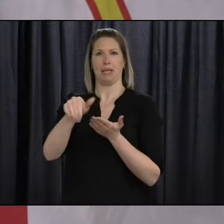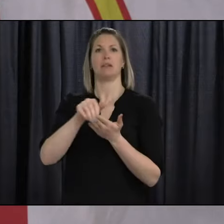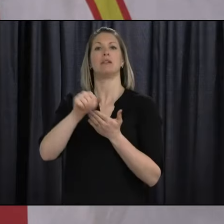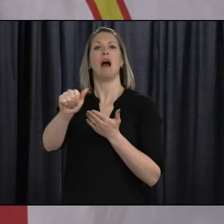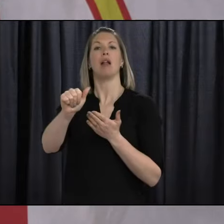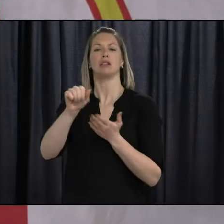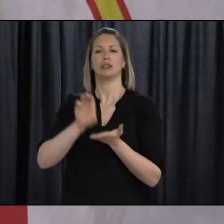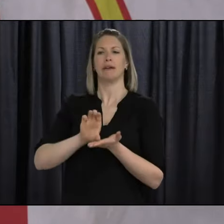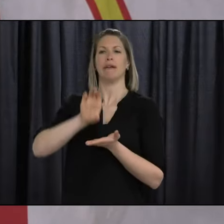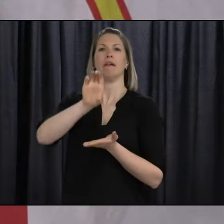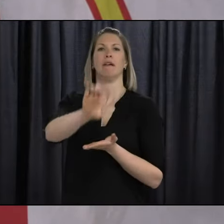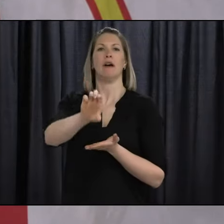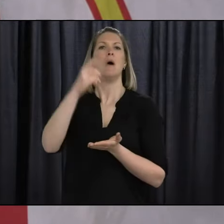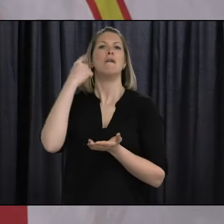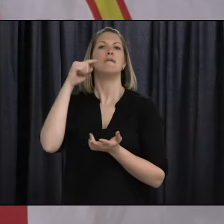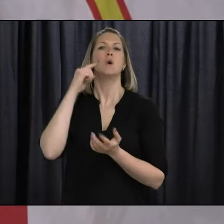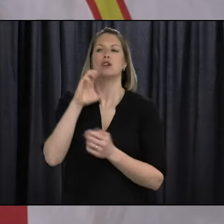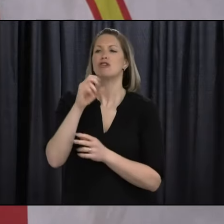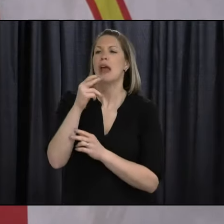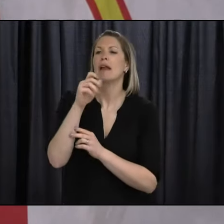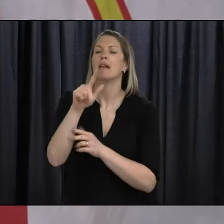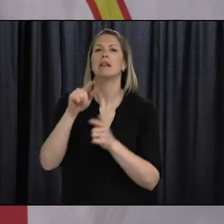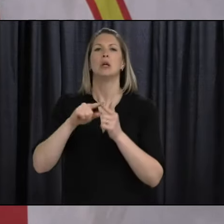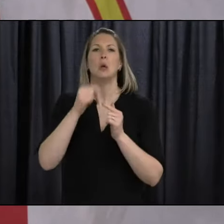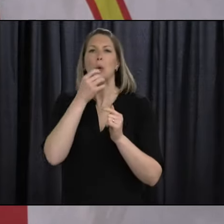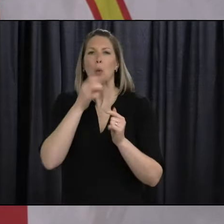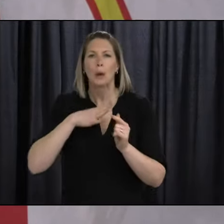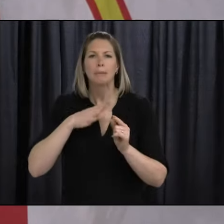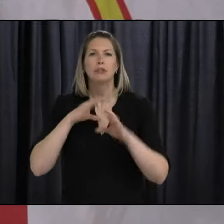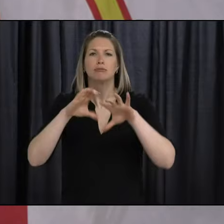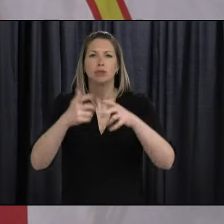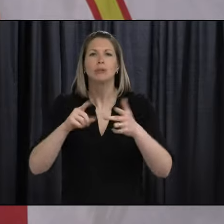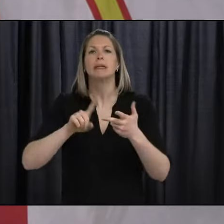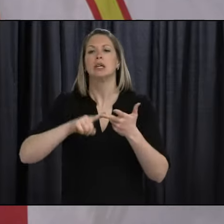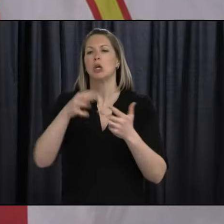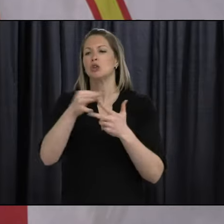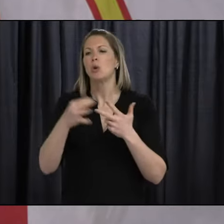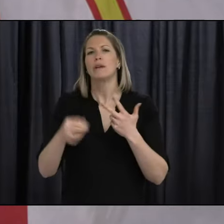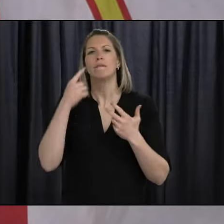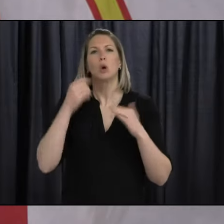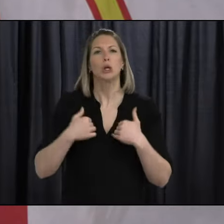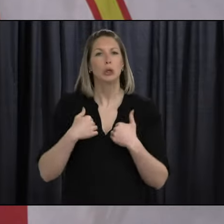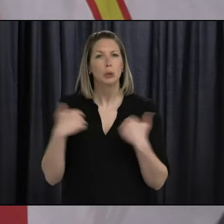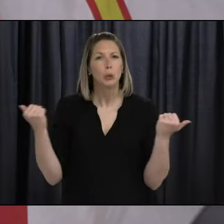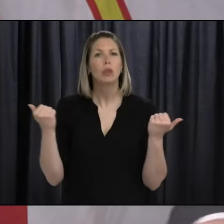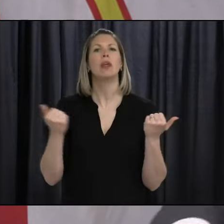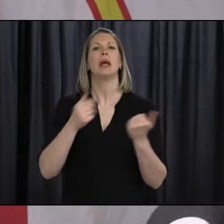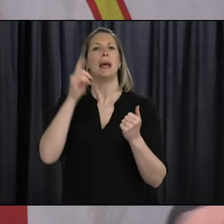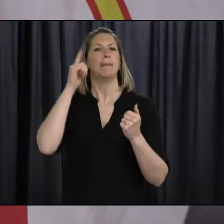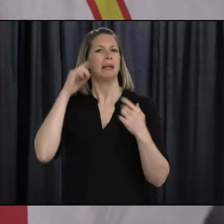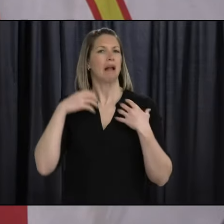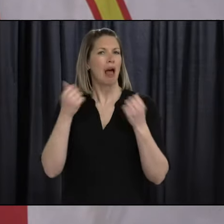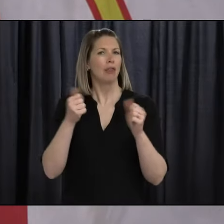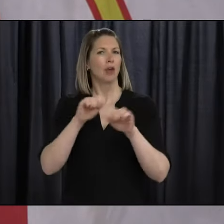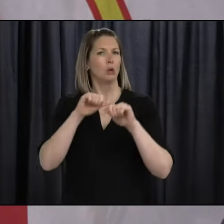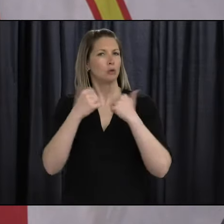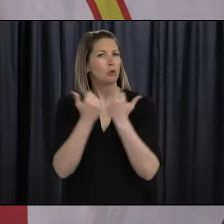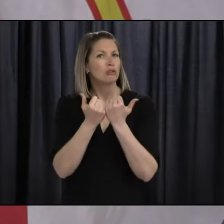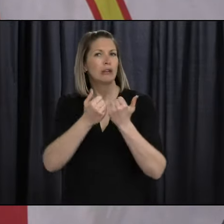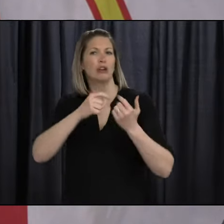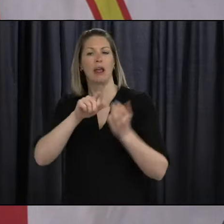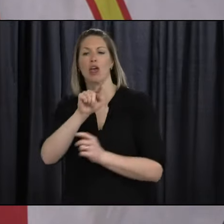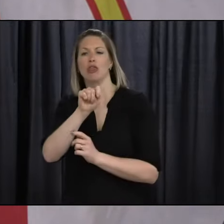like Channel, Status of Women, Choices for Youth, and the Canadian Mental Health Association, Thrive. And, I can